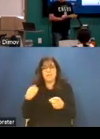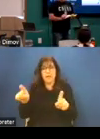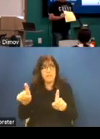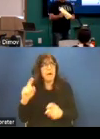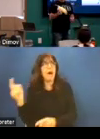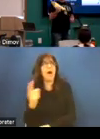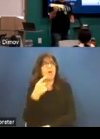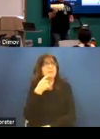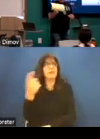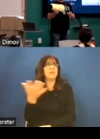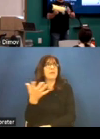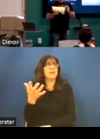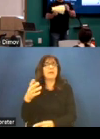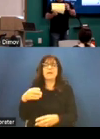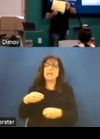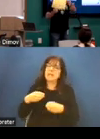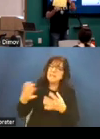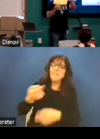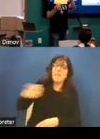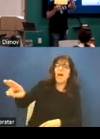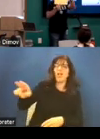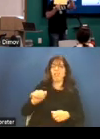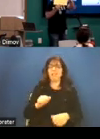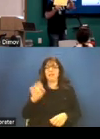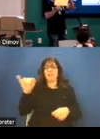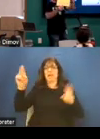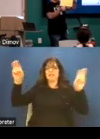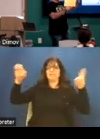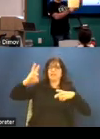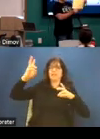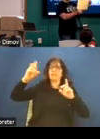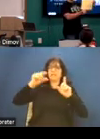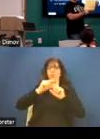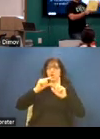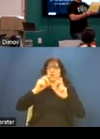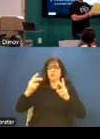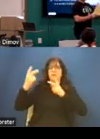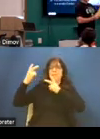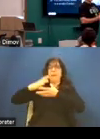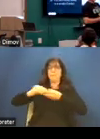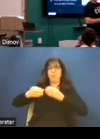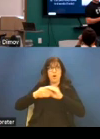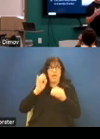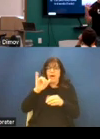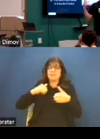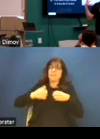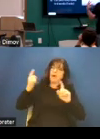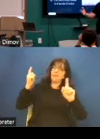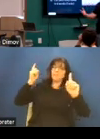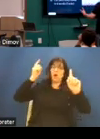I always tell them to give them hell. And so that is my 6-word memoir, and that's how I live my life. I